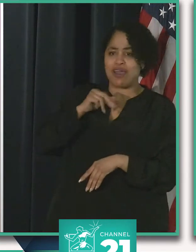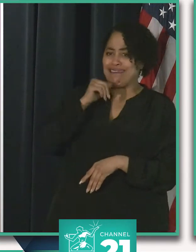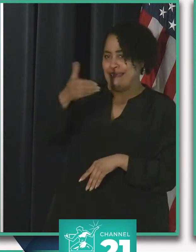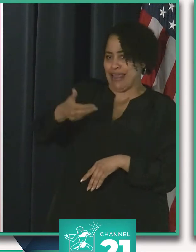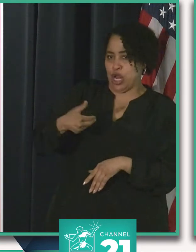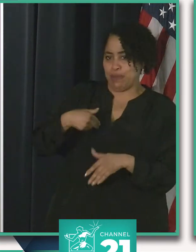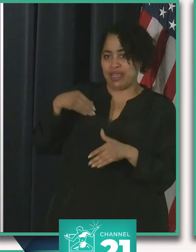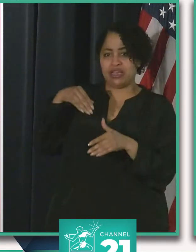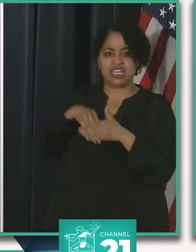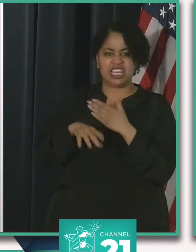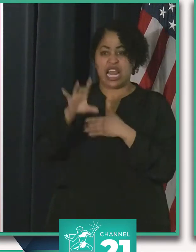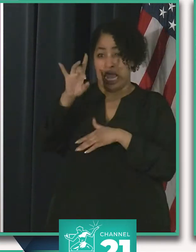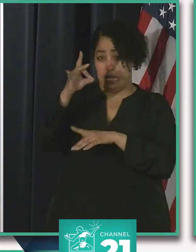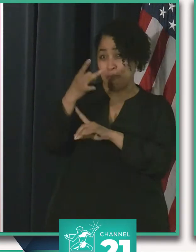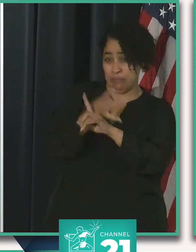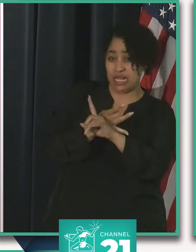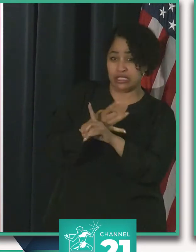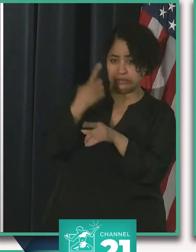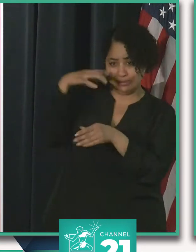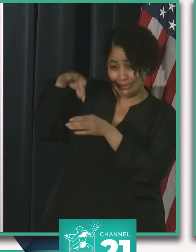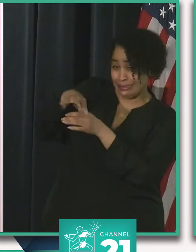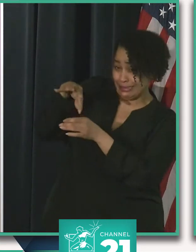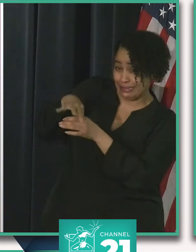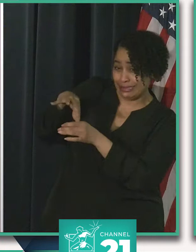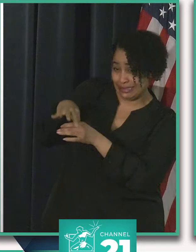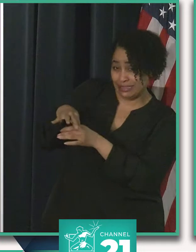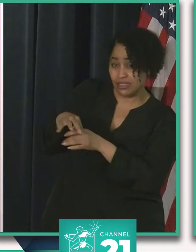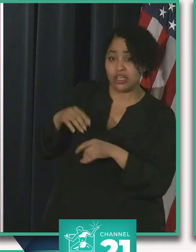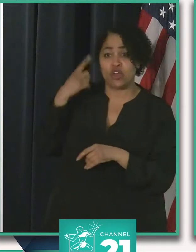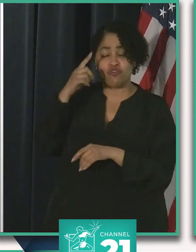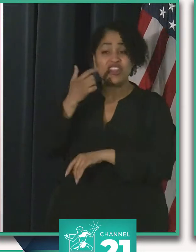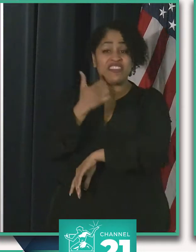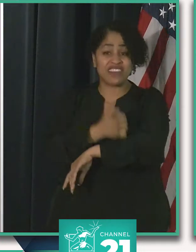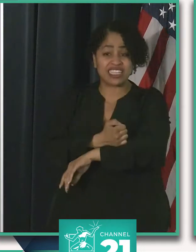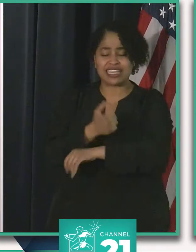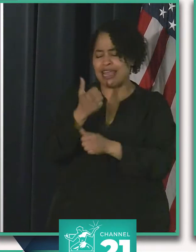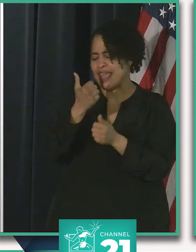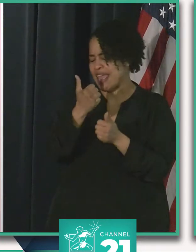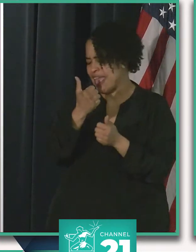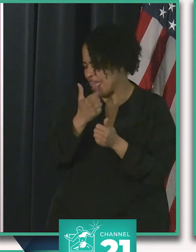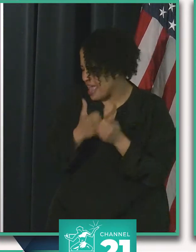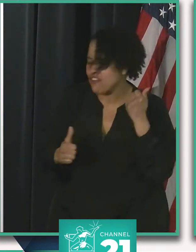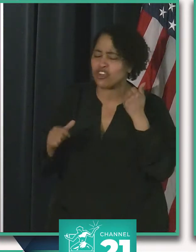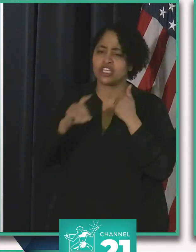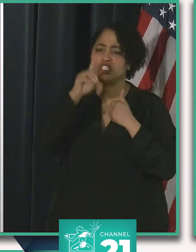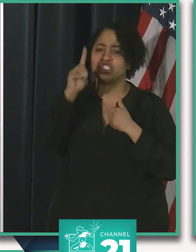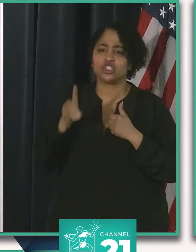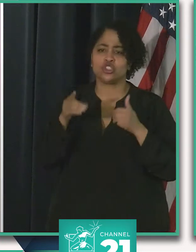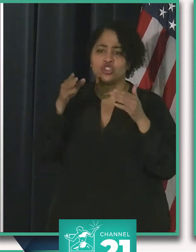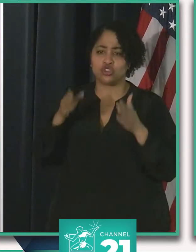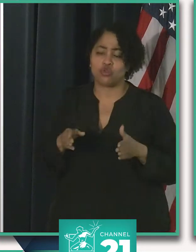than 8 months. As far as the vaccines, every single Detroiter